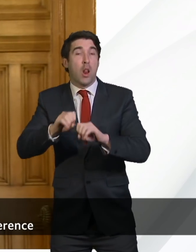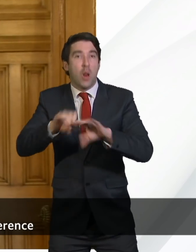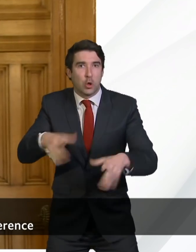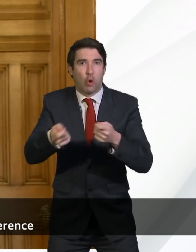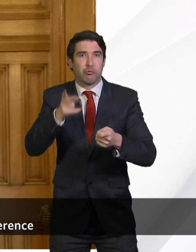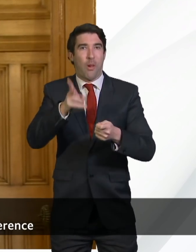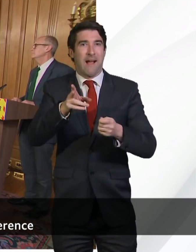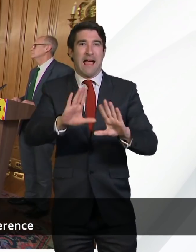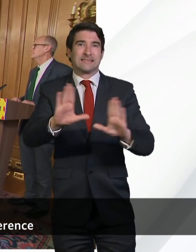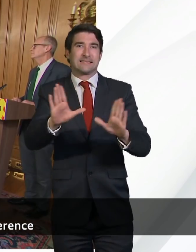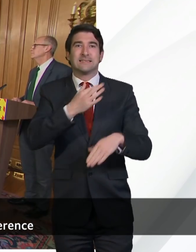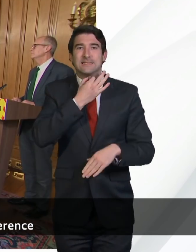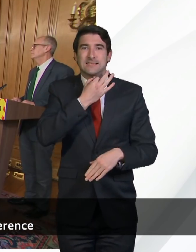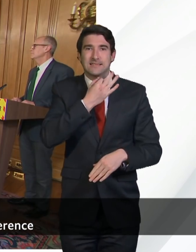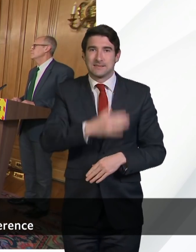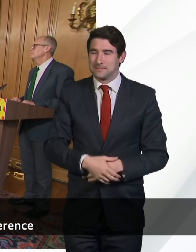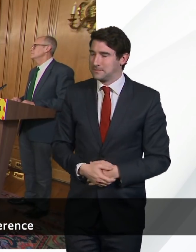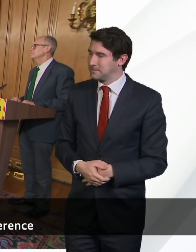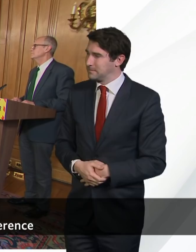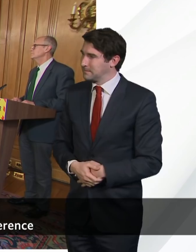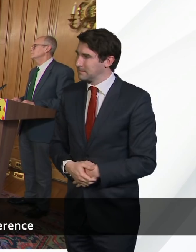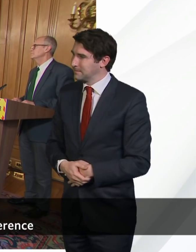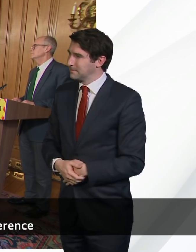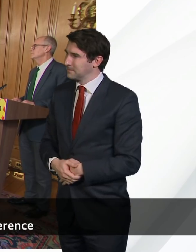now. Hannah Miller from ITV Granada.